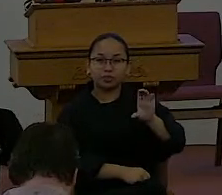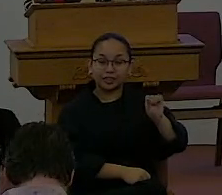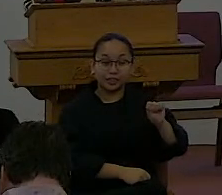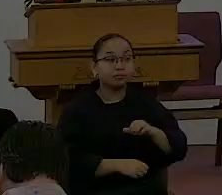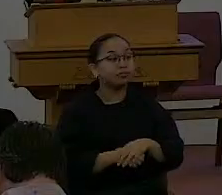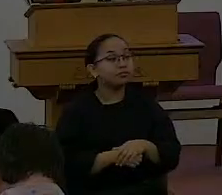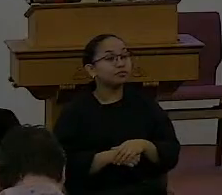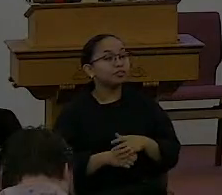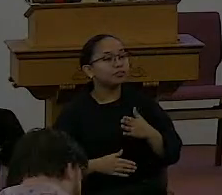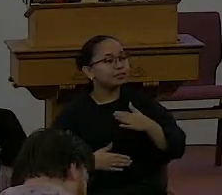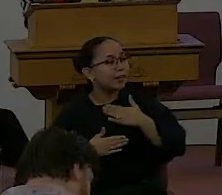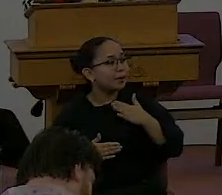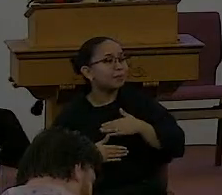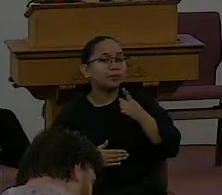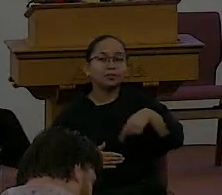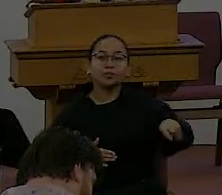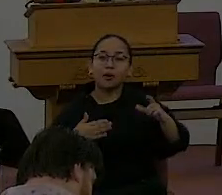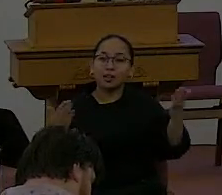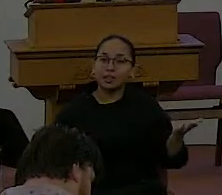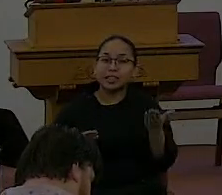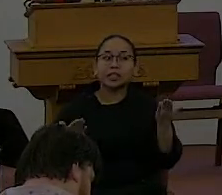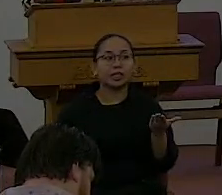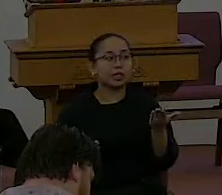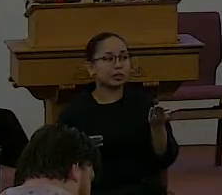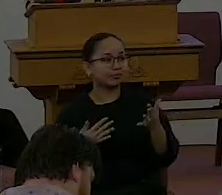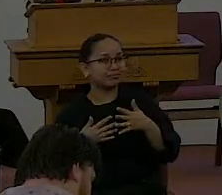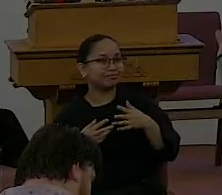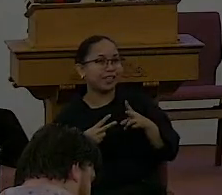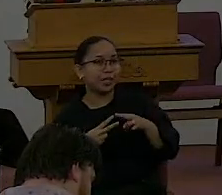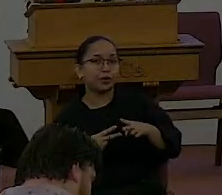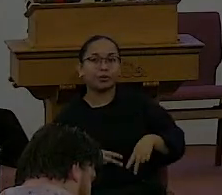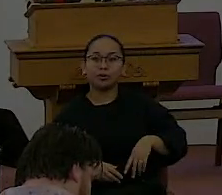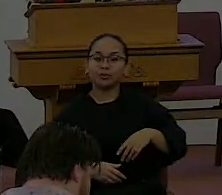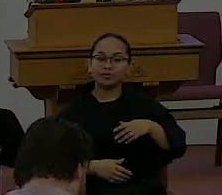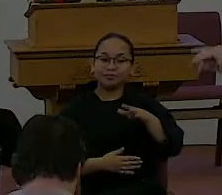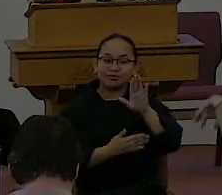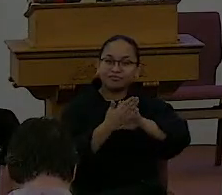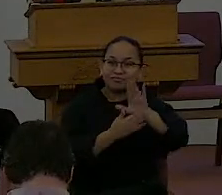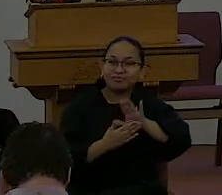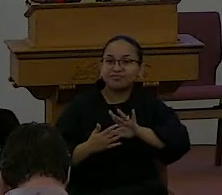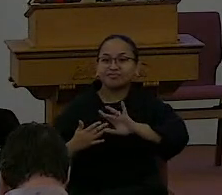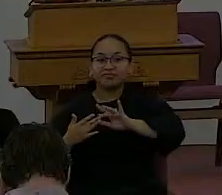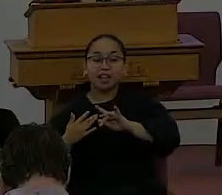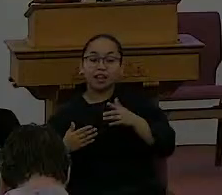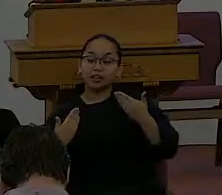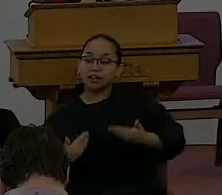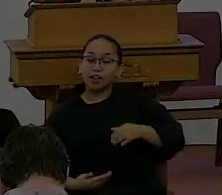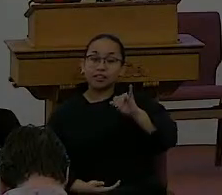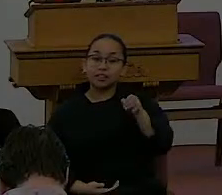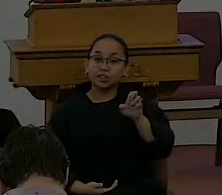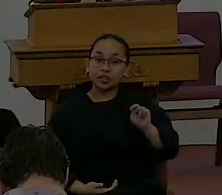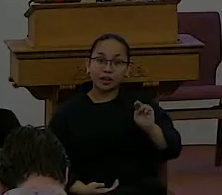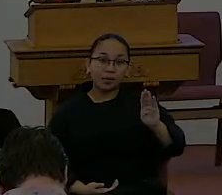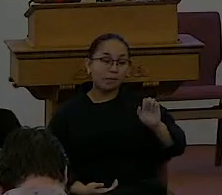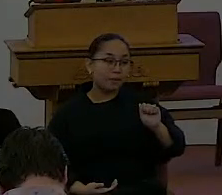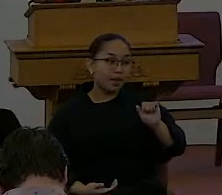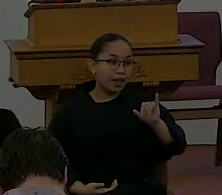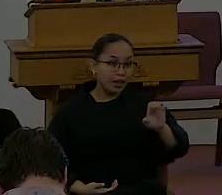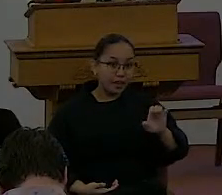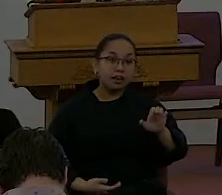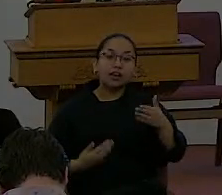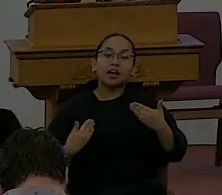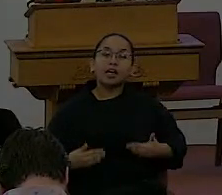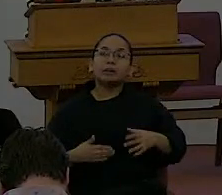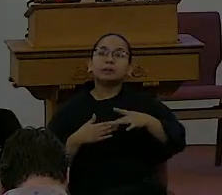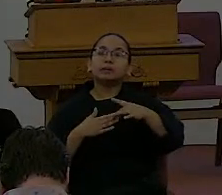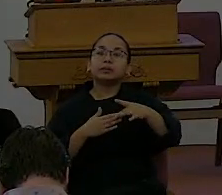in the building or joining us online. My name is Jen Bay, and I am the steward of the Trillium Covenant of